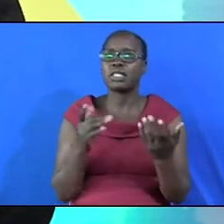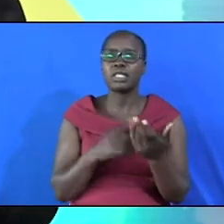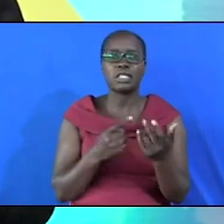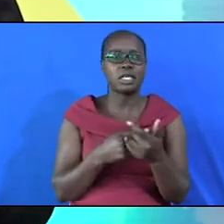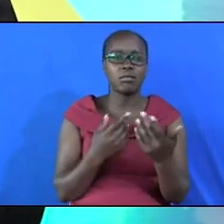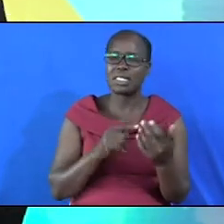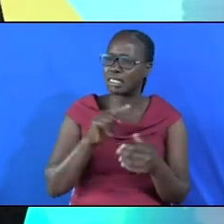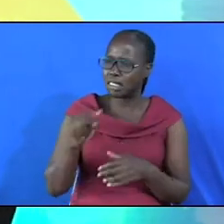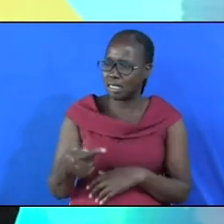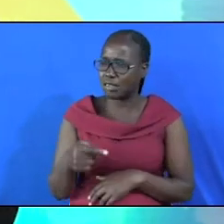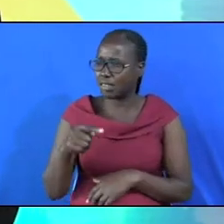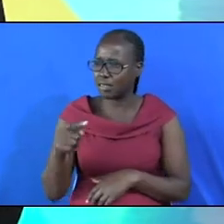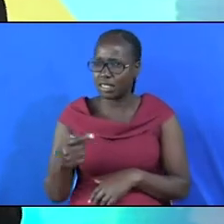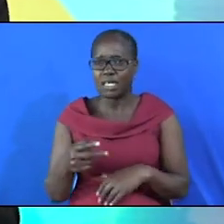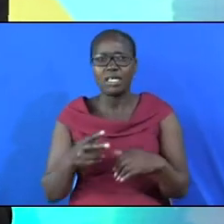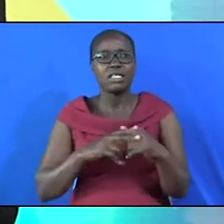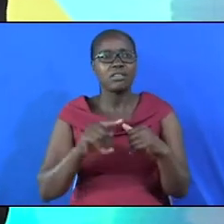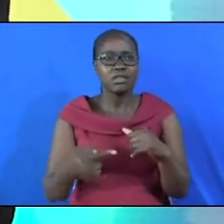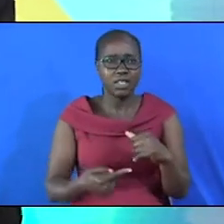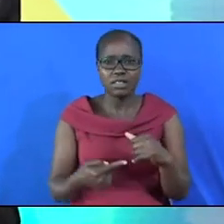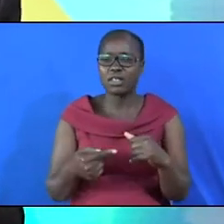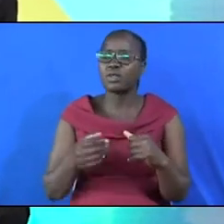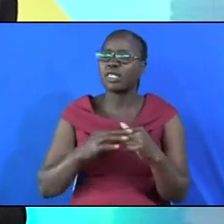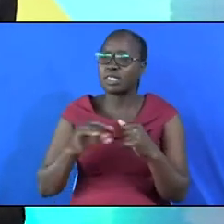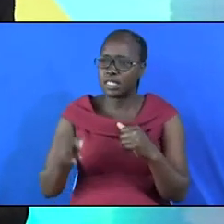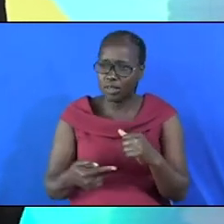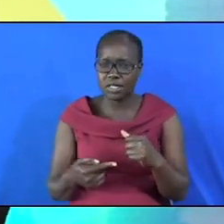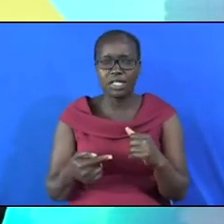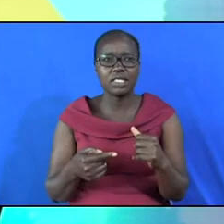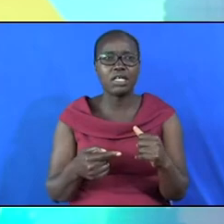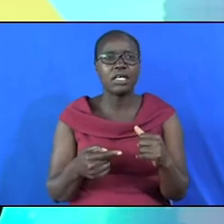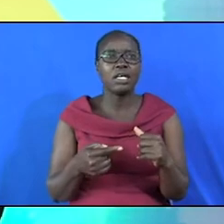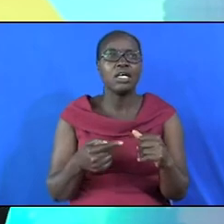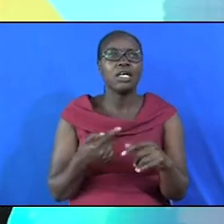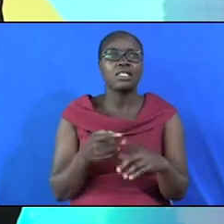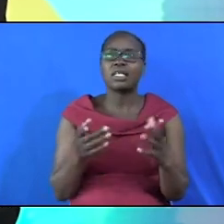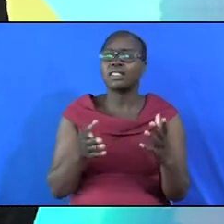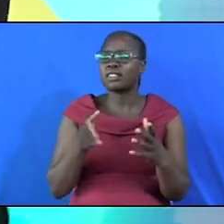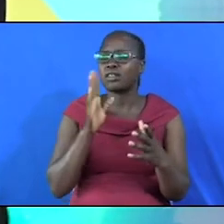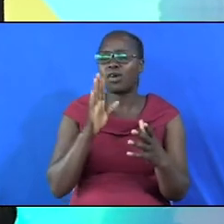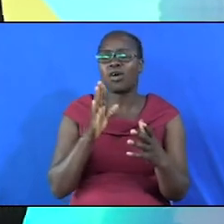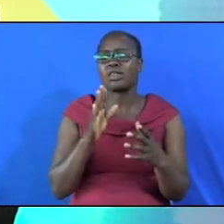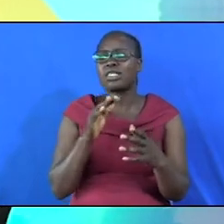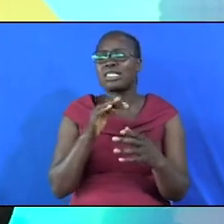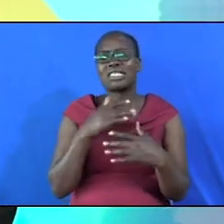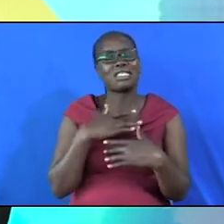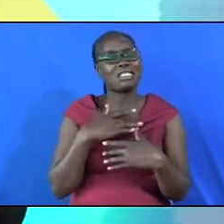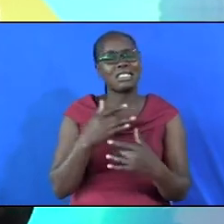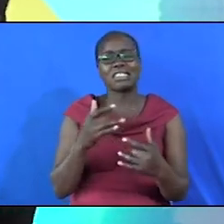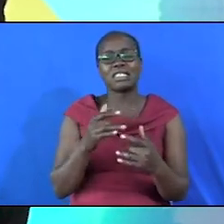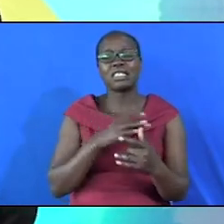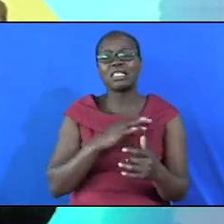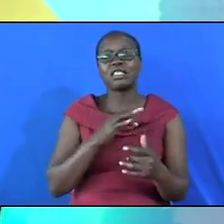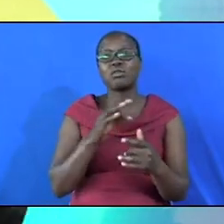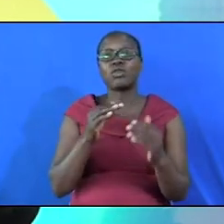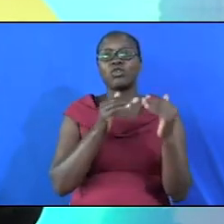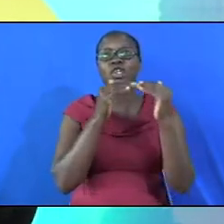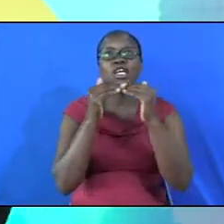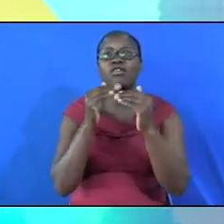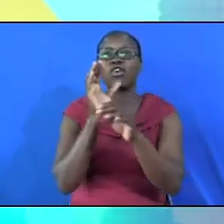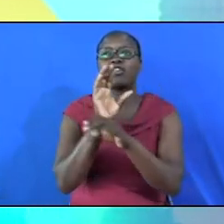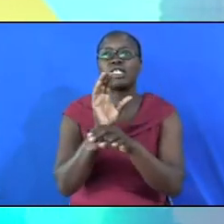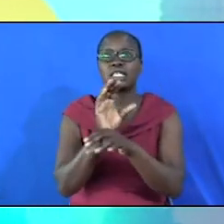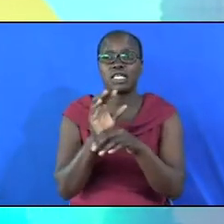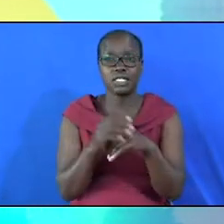are thousands. We are 7,000. We are 8,000. My friend, that one, God is most interested in the spiritual level of the